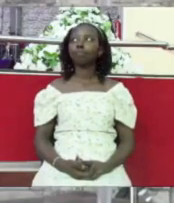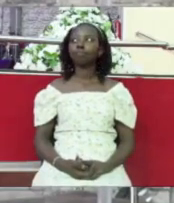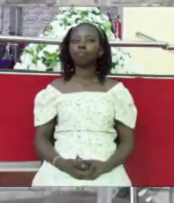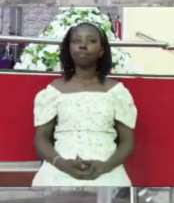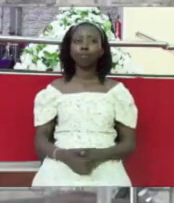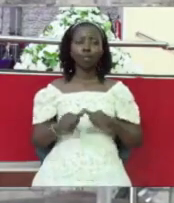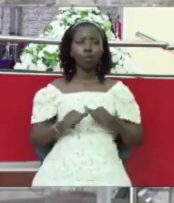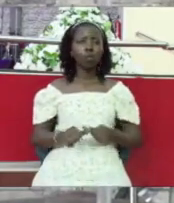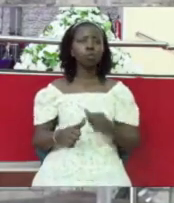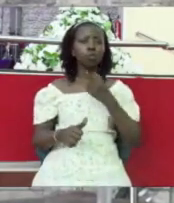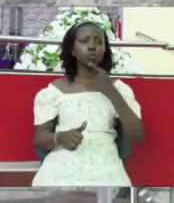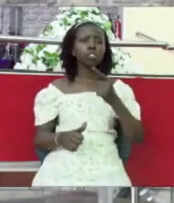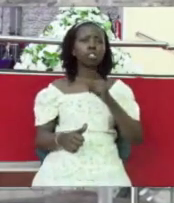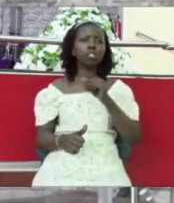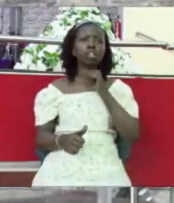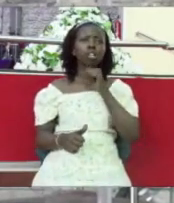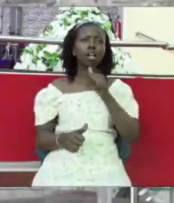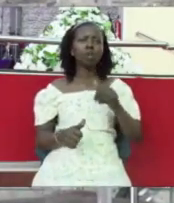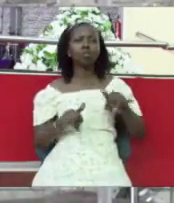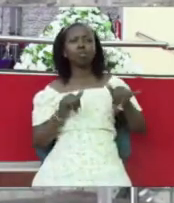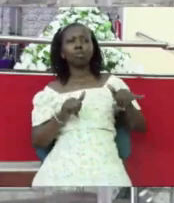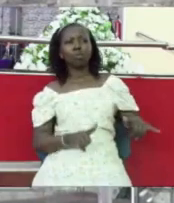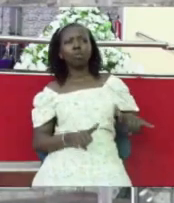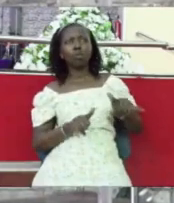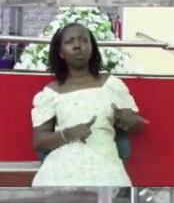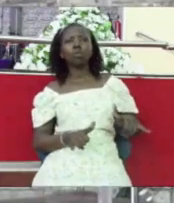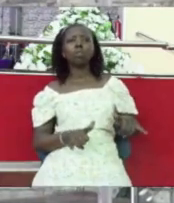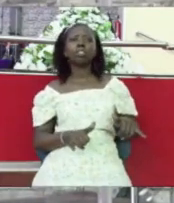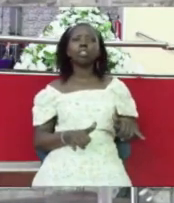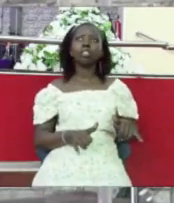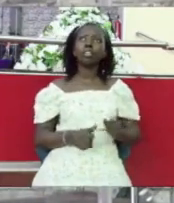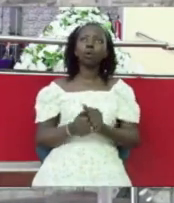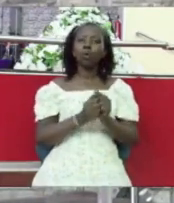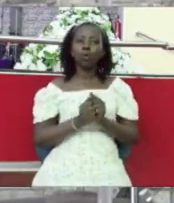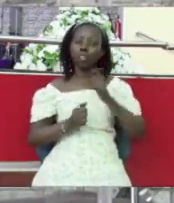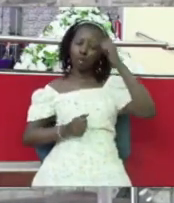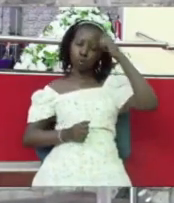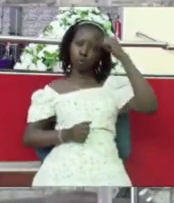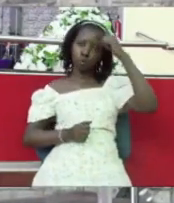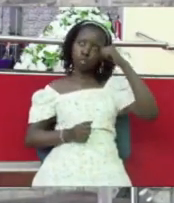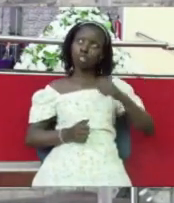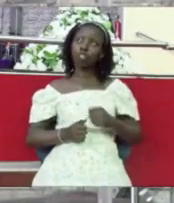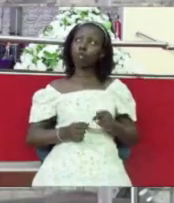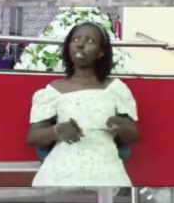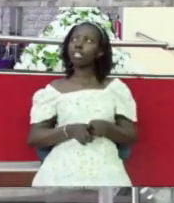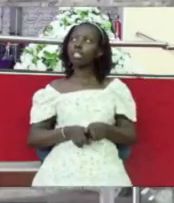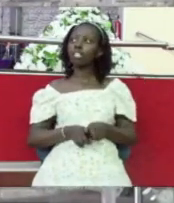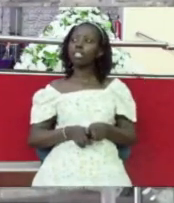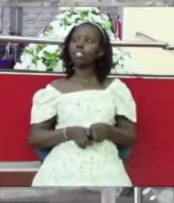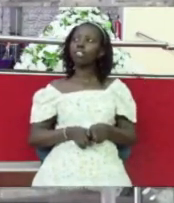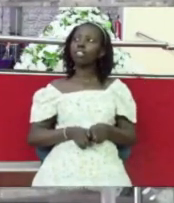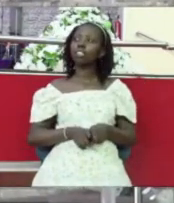He continues to say, do not be lagging in diligence. Ya kwamba tusikue watu ambao hawana bidii. Do not lag in